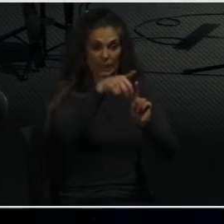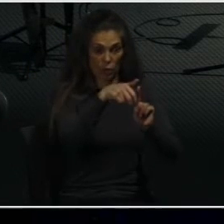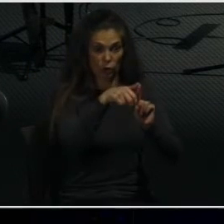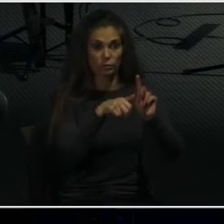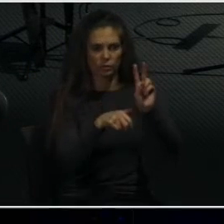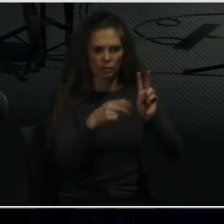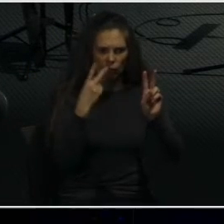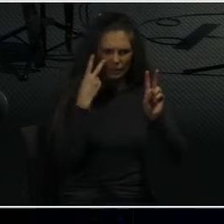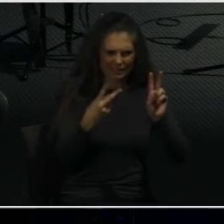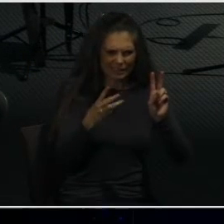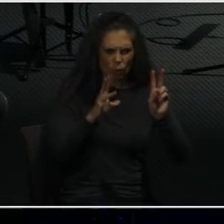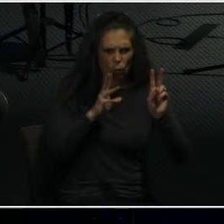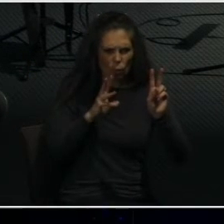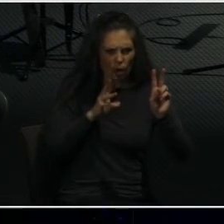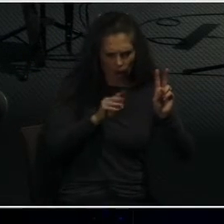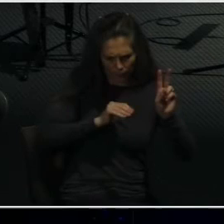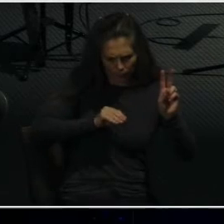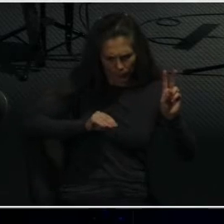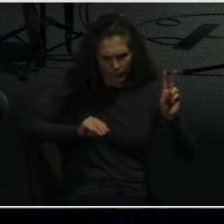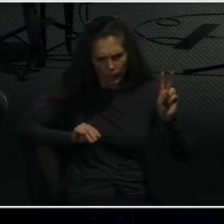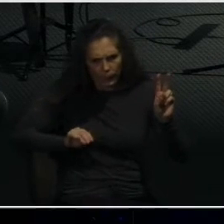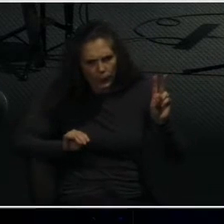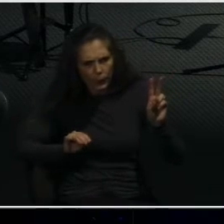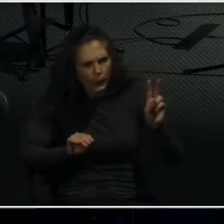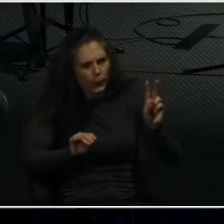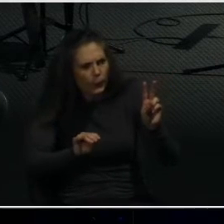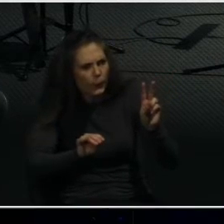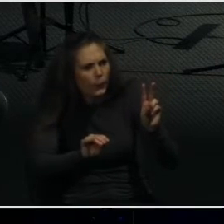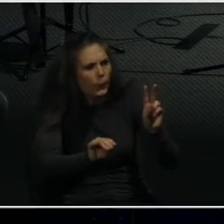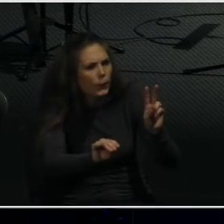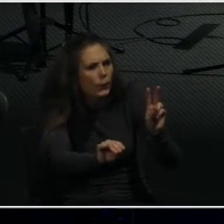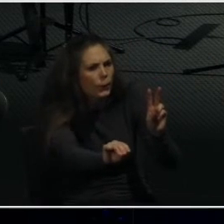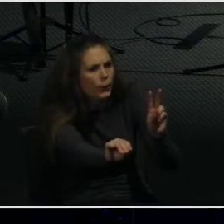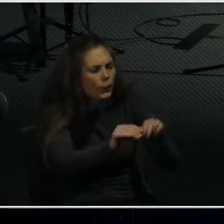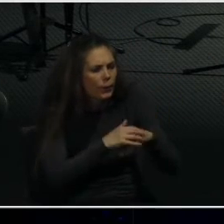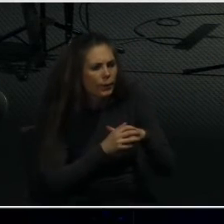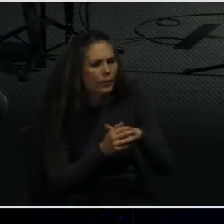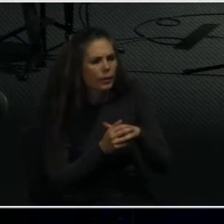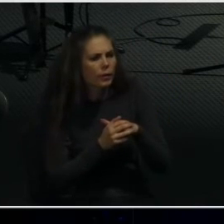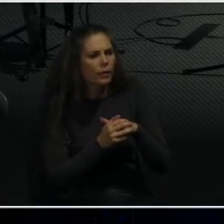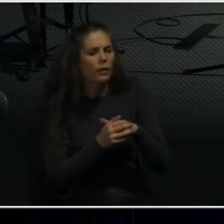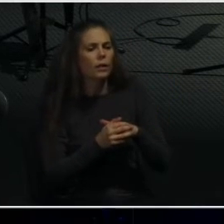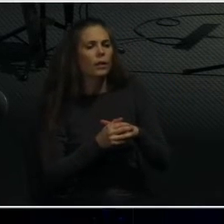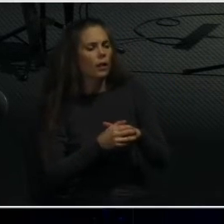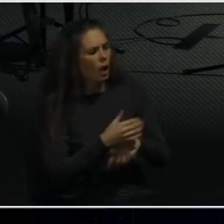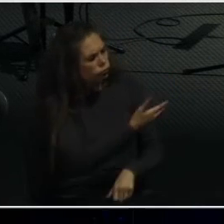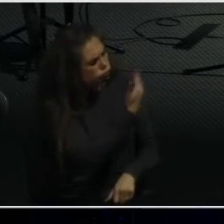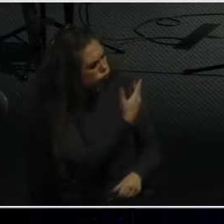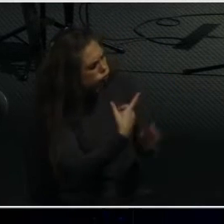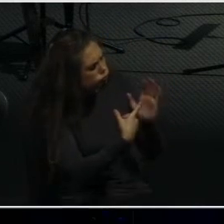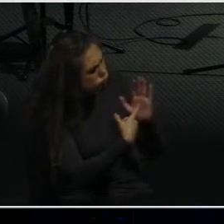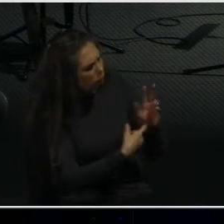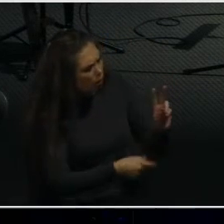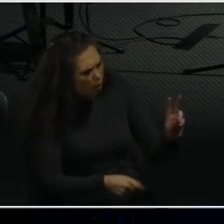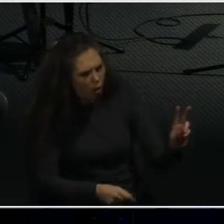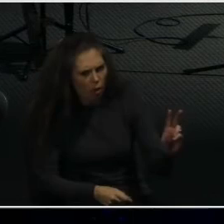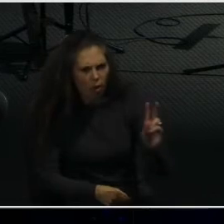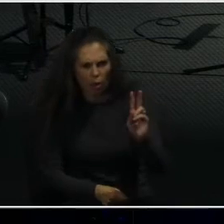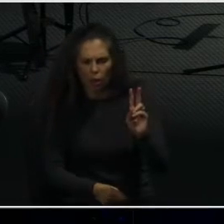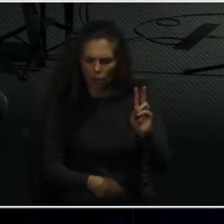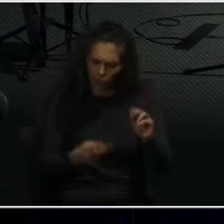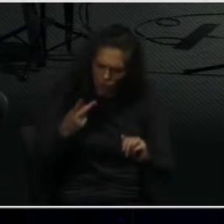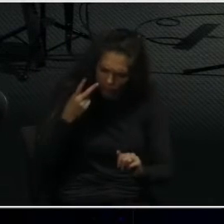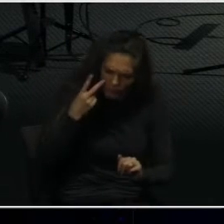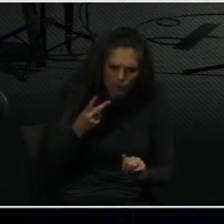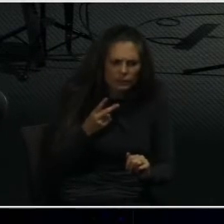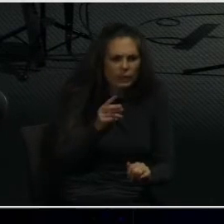And the messenger then takes Ezekiel outside of the temple walls, and Ezekiel sees the water trickling